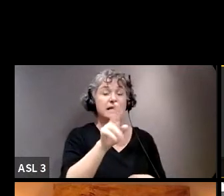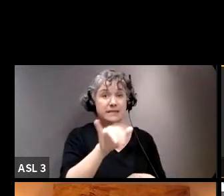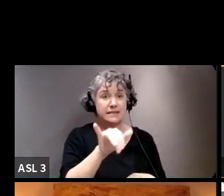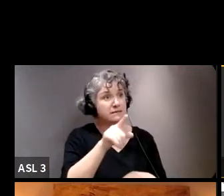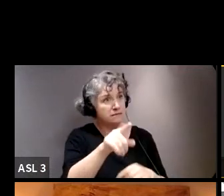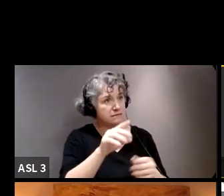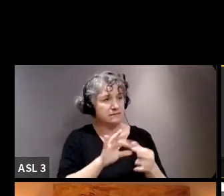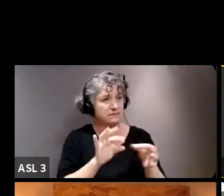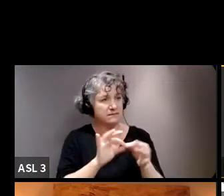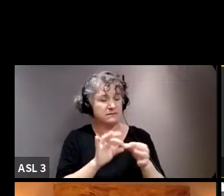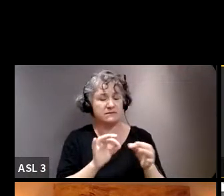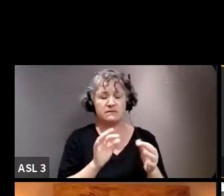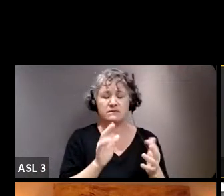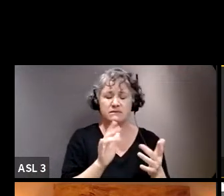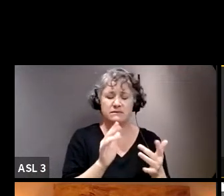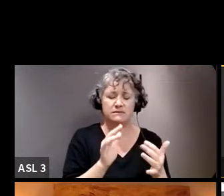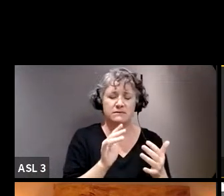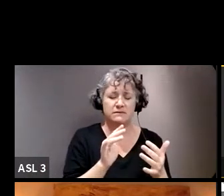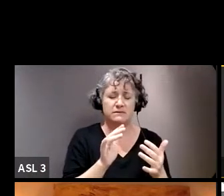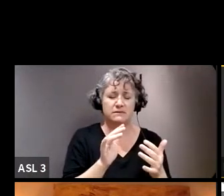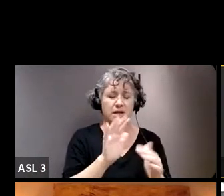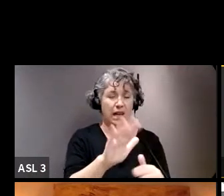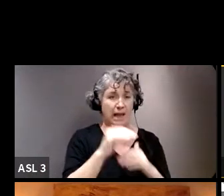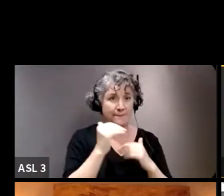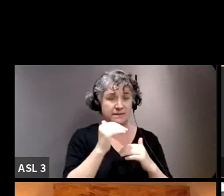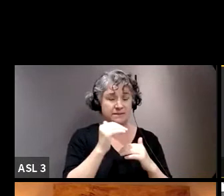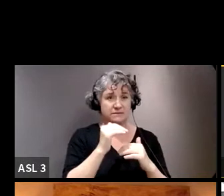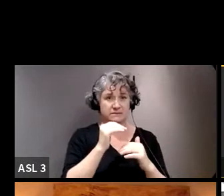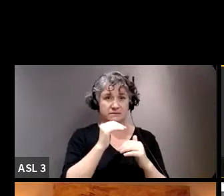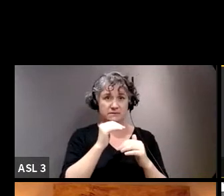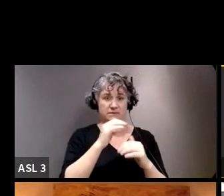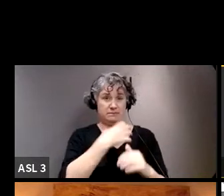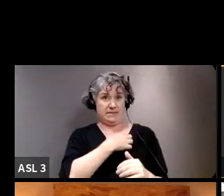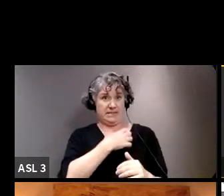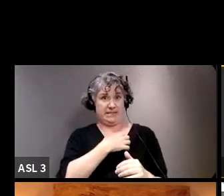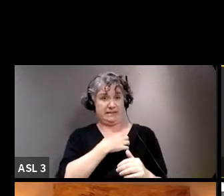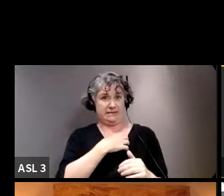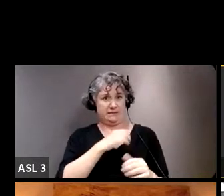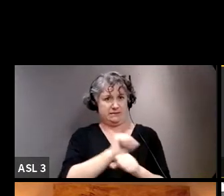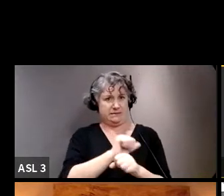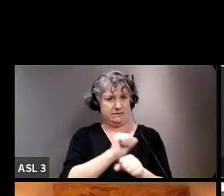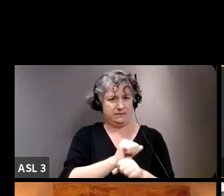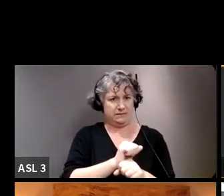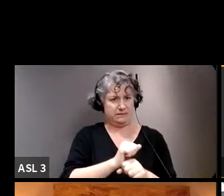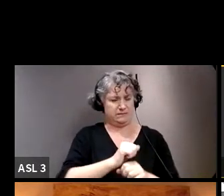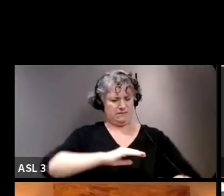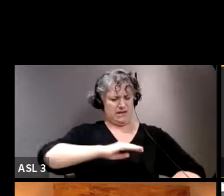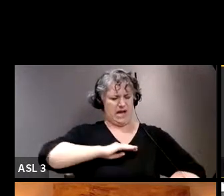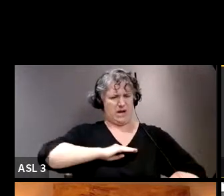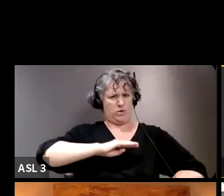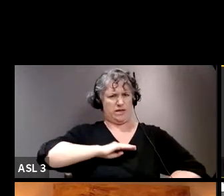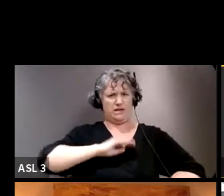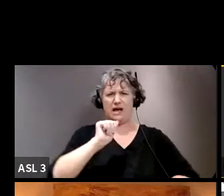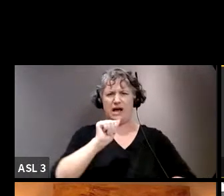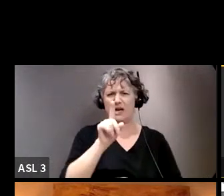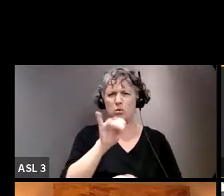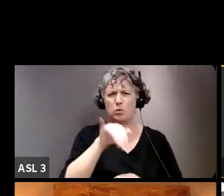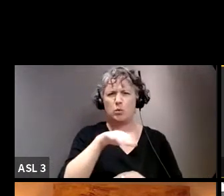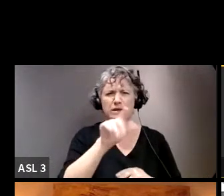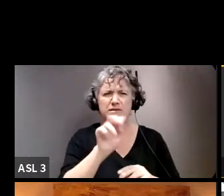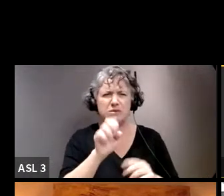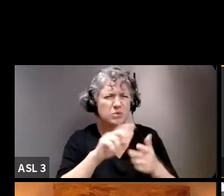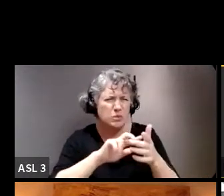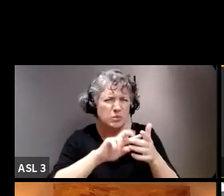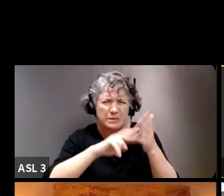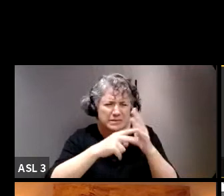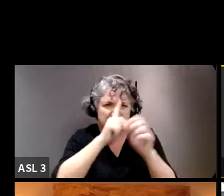maintaining adequate levels of policing but what does that mean what would adequate levels of policing look like what does it mean if every